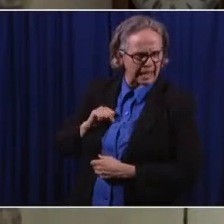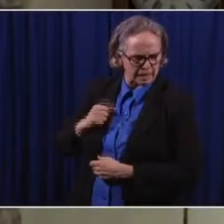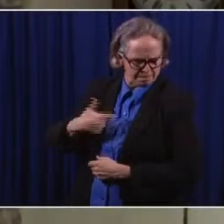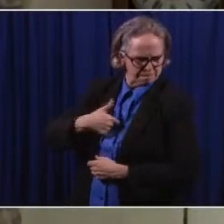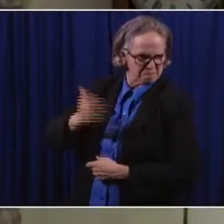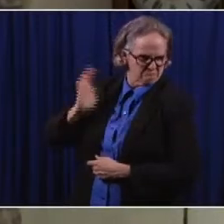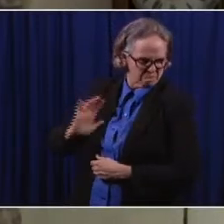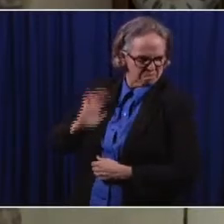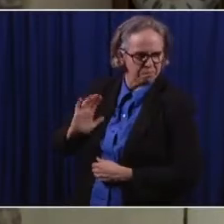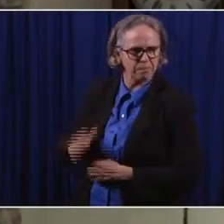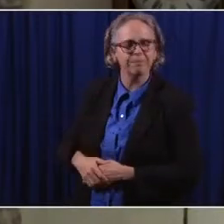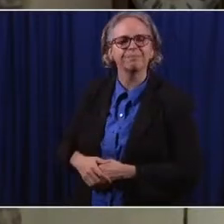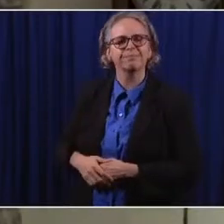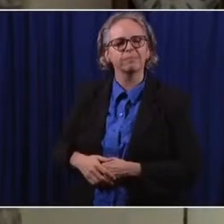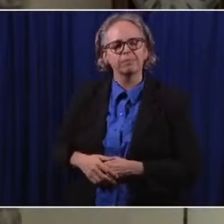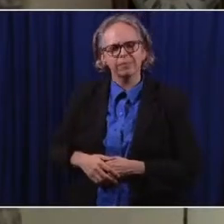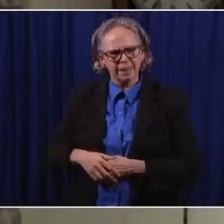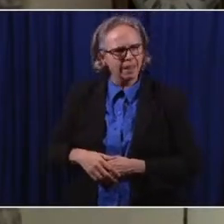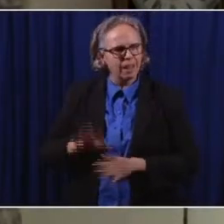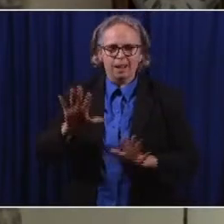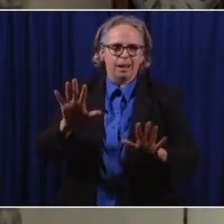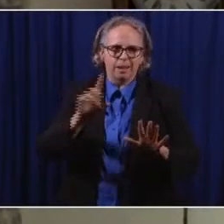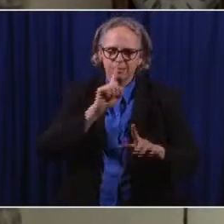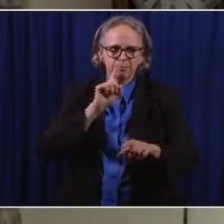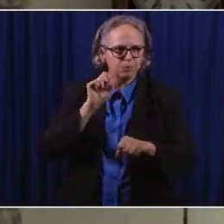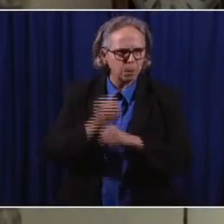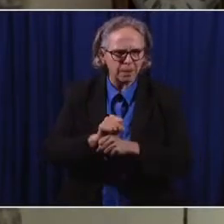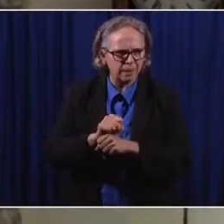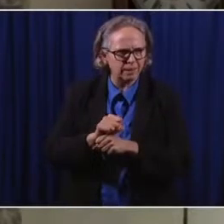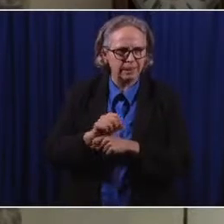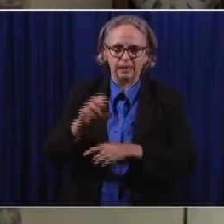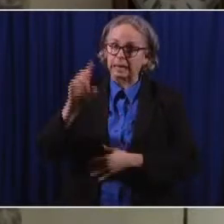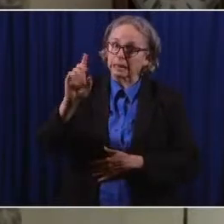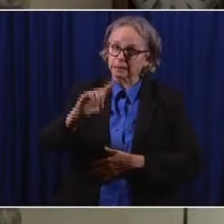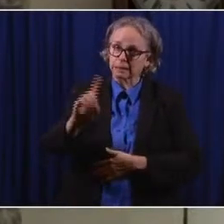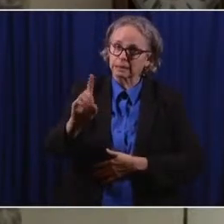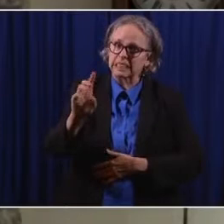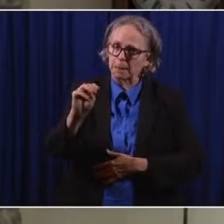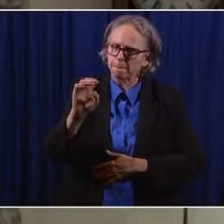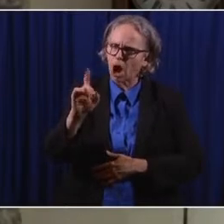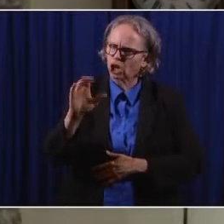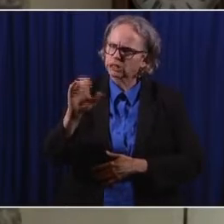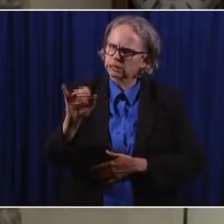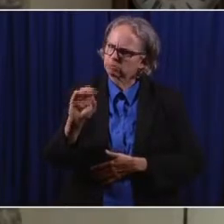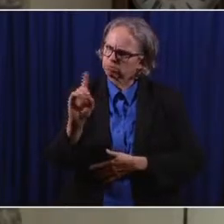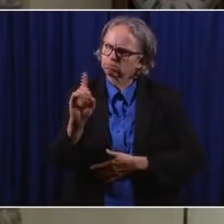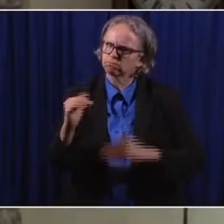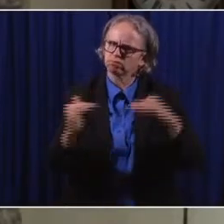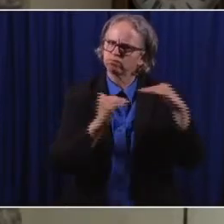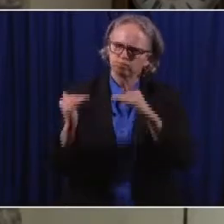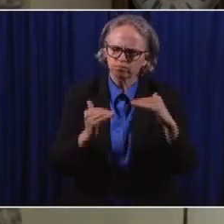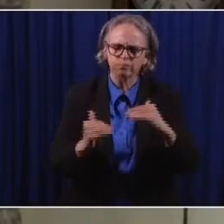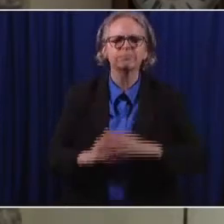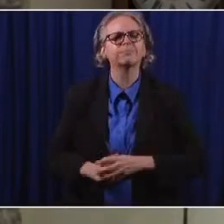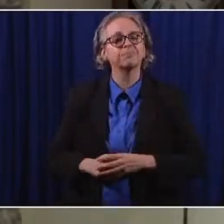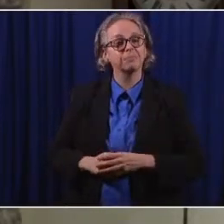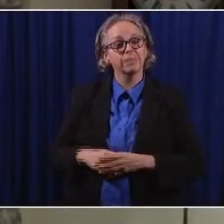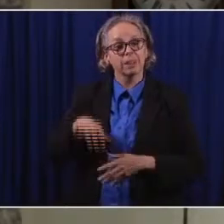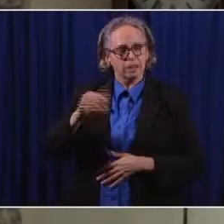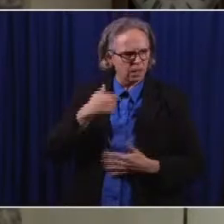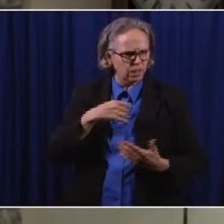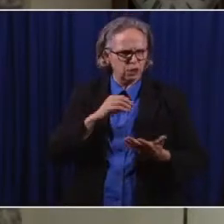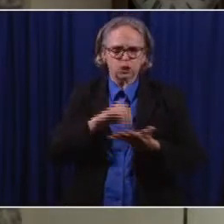participatory democracy, a group of students from Lynchburg Clay High School in Highland County wrote to ask why we didn't have a holiday to